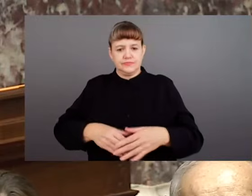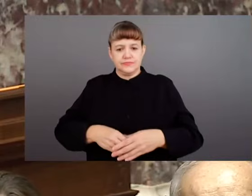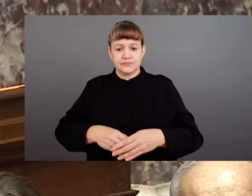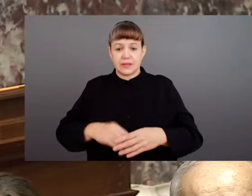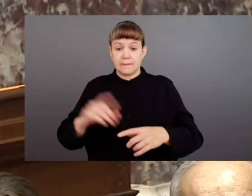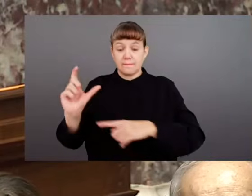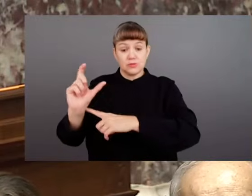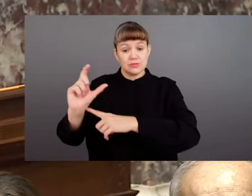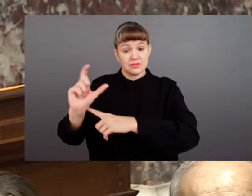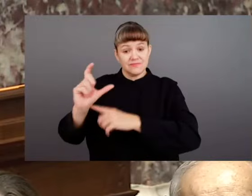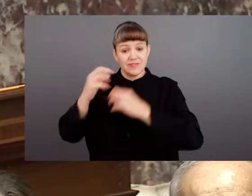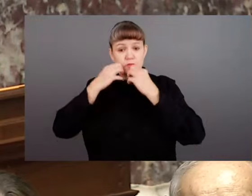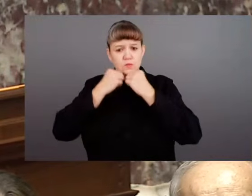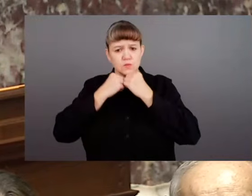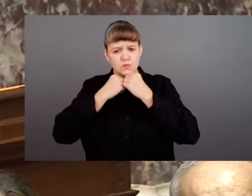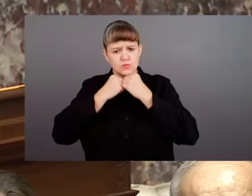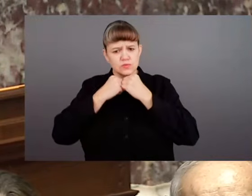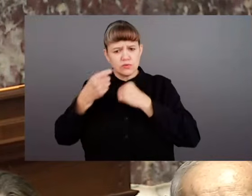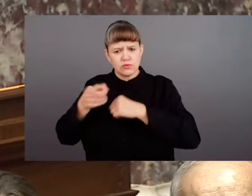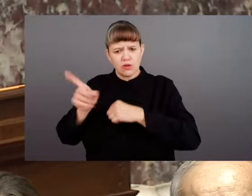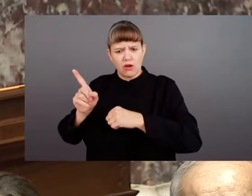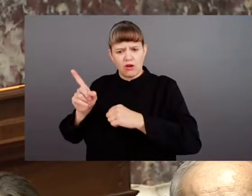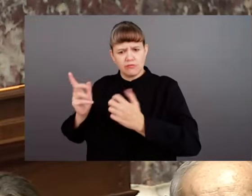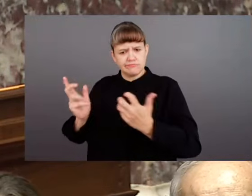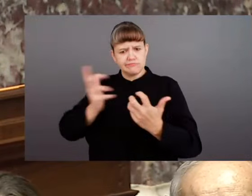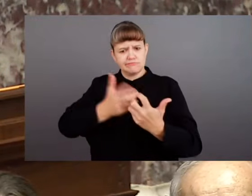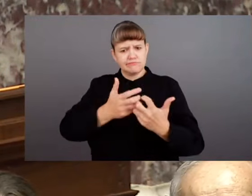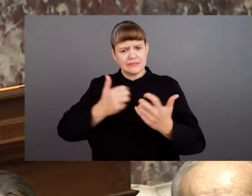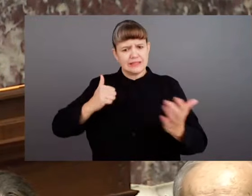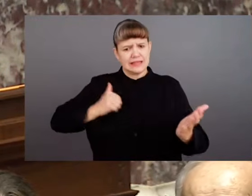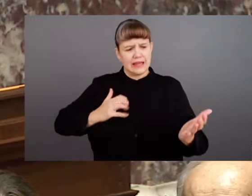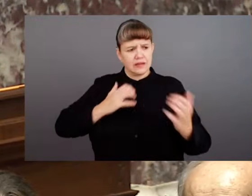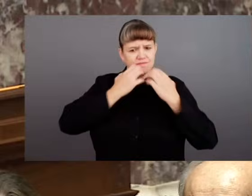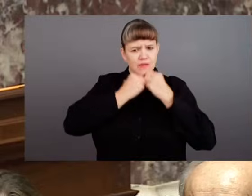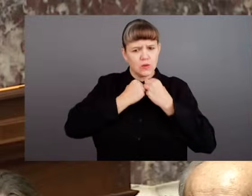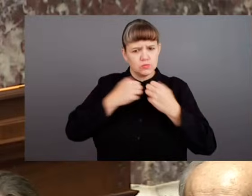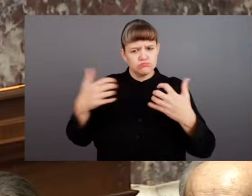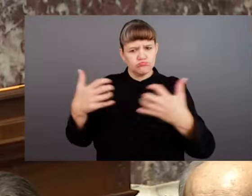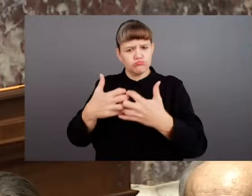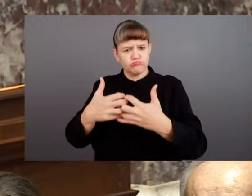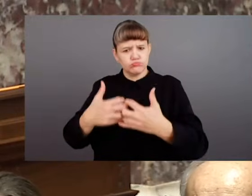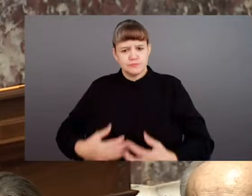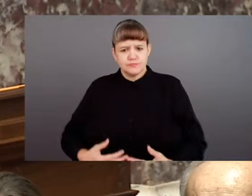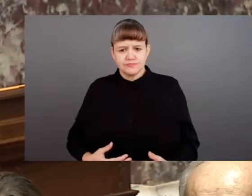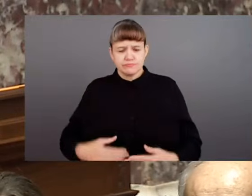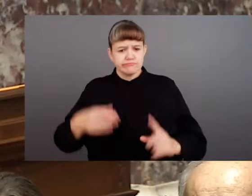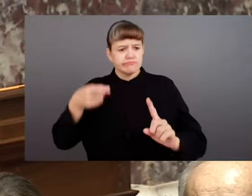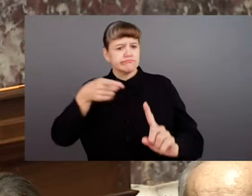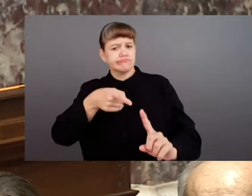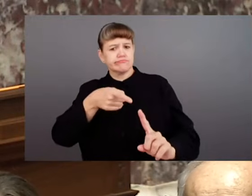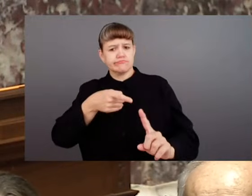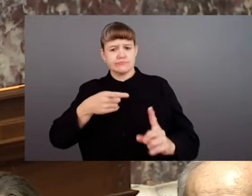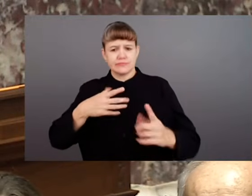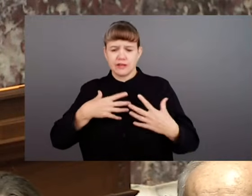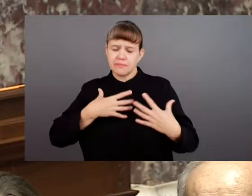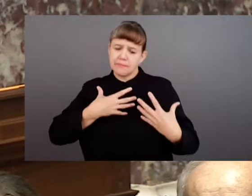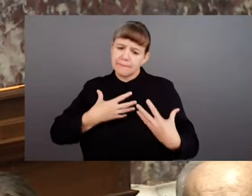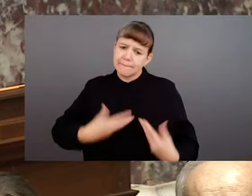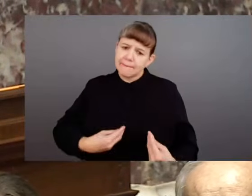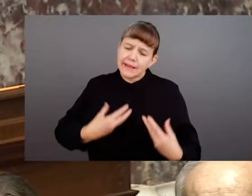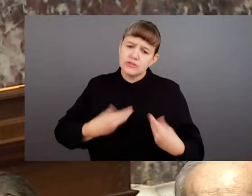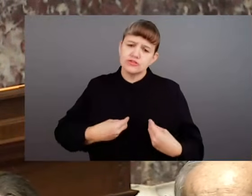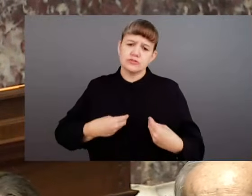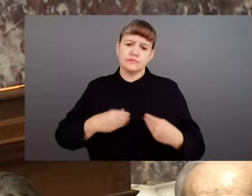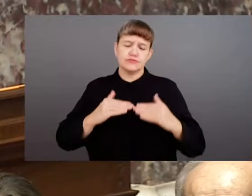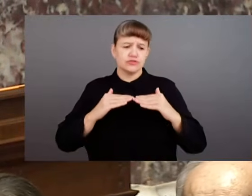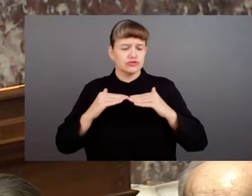compassion, justice, and community are deeply woven into the fabric of our province. I encourage